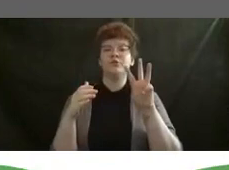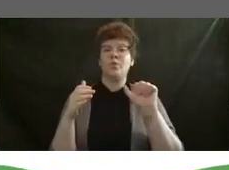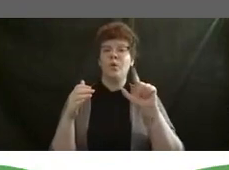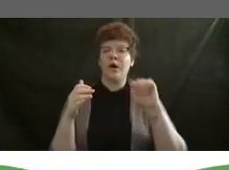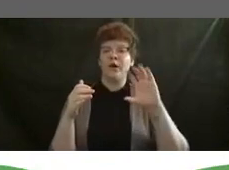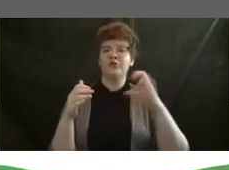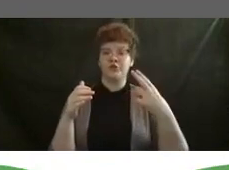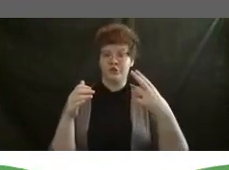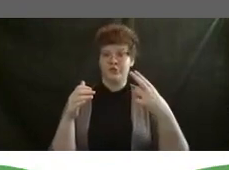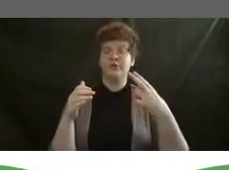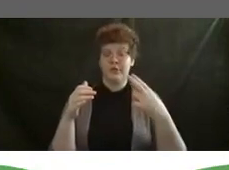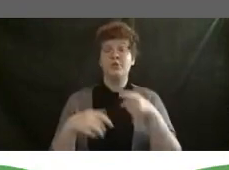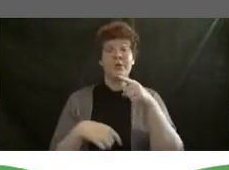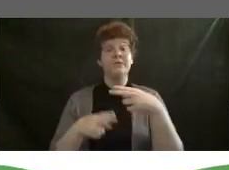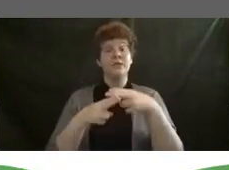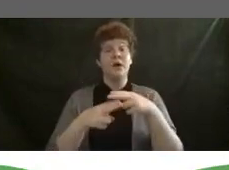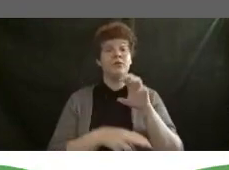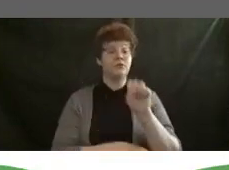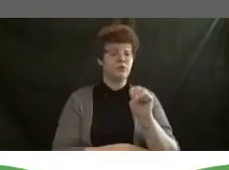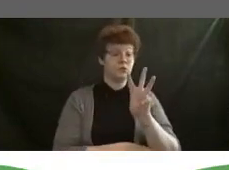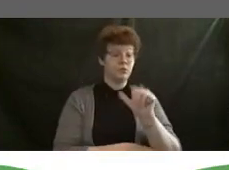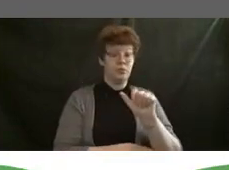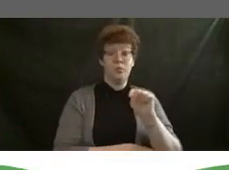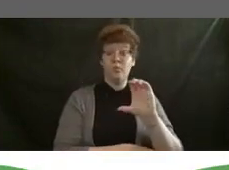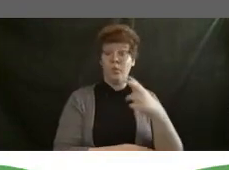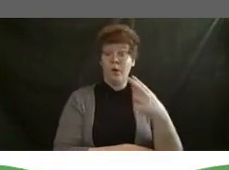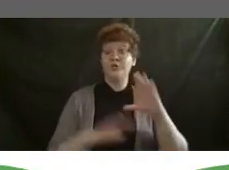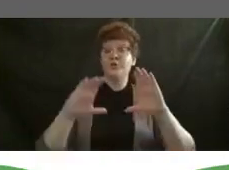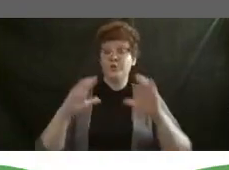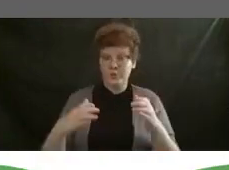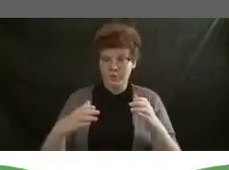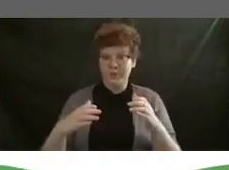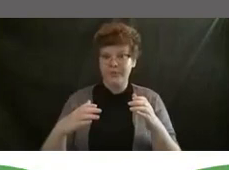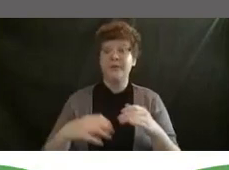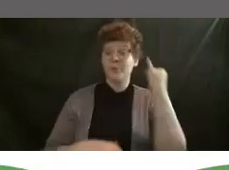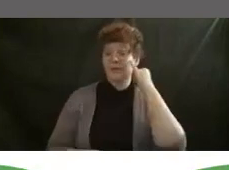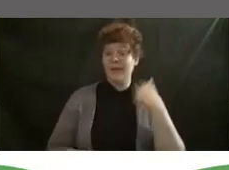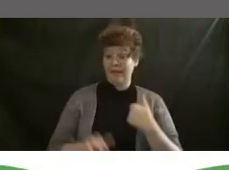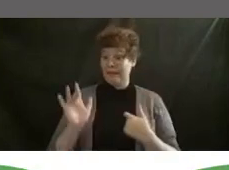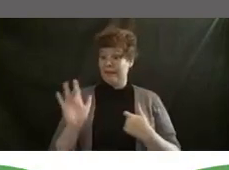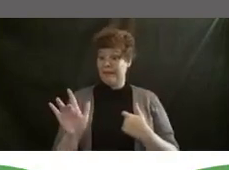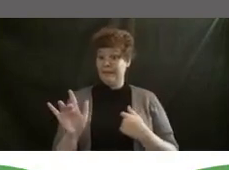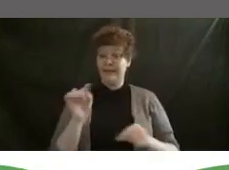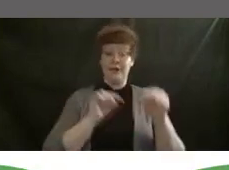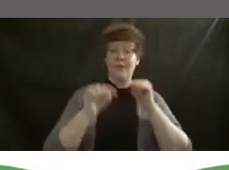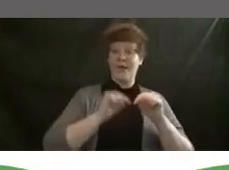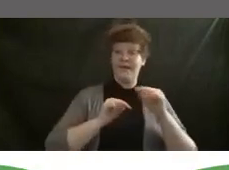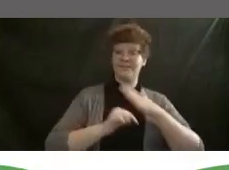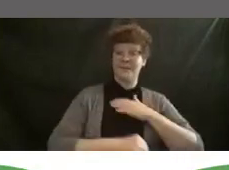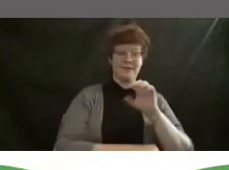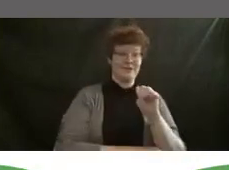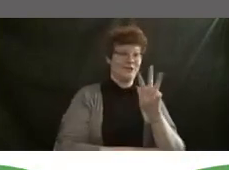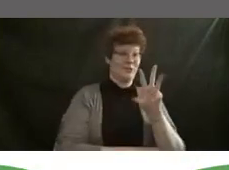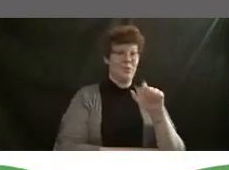this as a swatch group. So when I click that and I go back to my swatches, you'll notice that that's been added as a brand